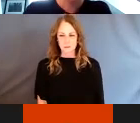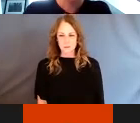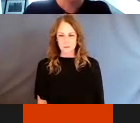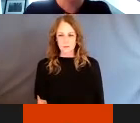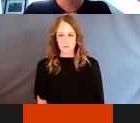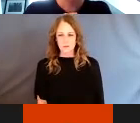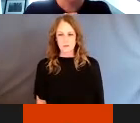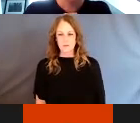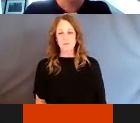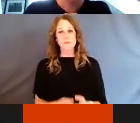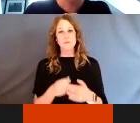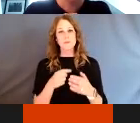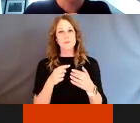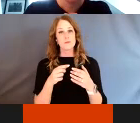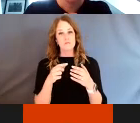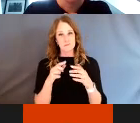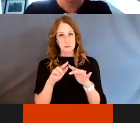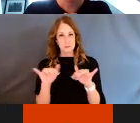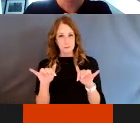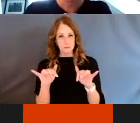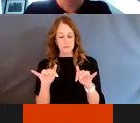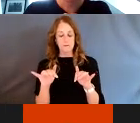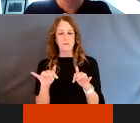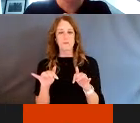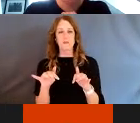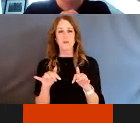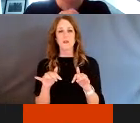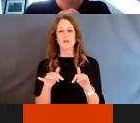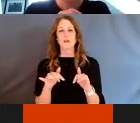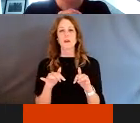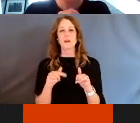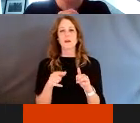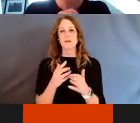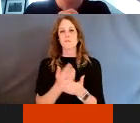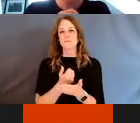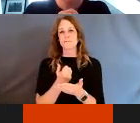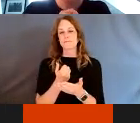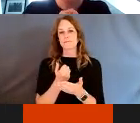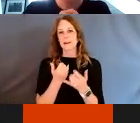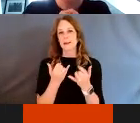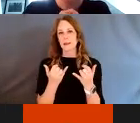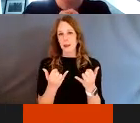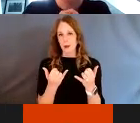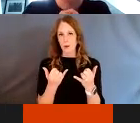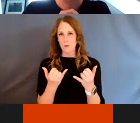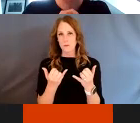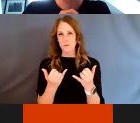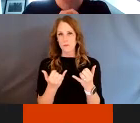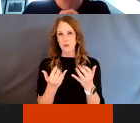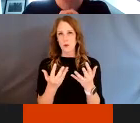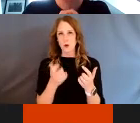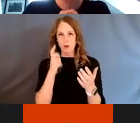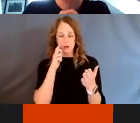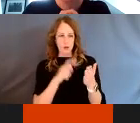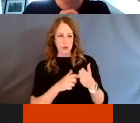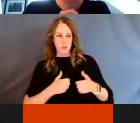While you are taking some deep breaths, we want to take this time to again acknowledge the